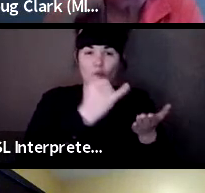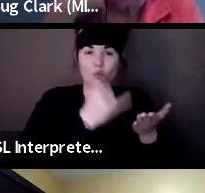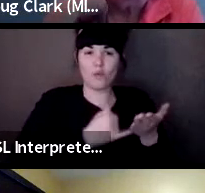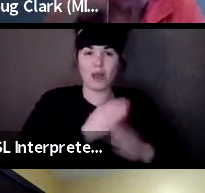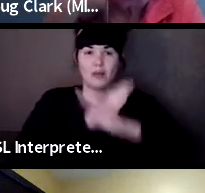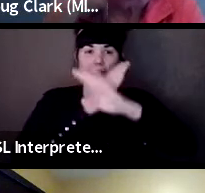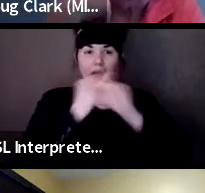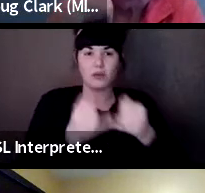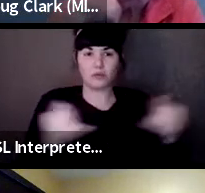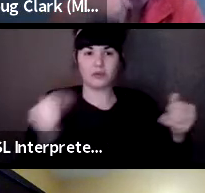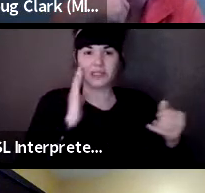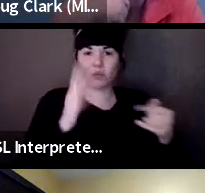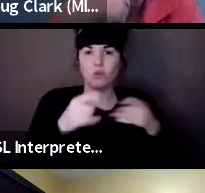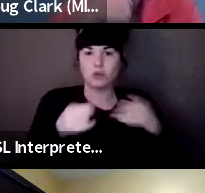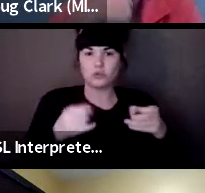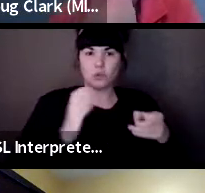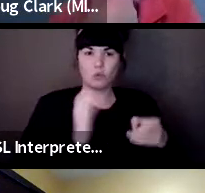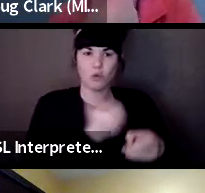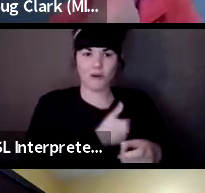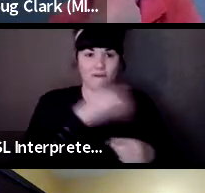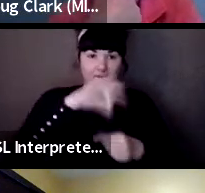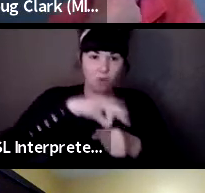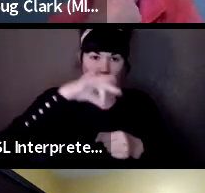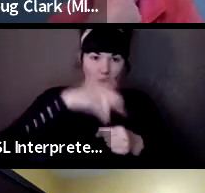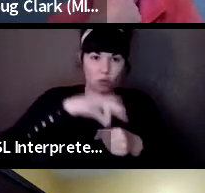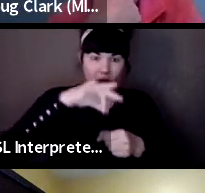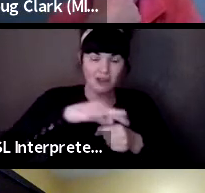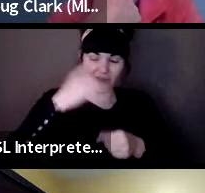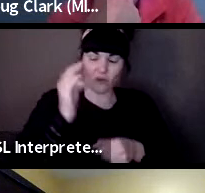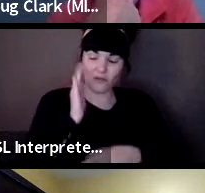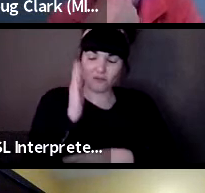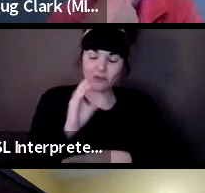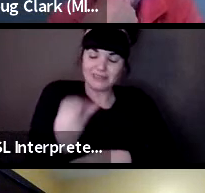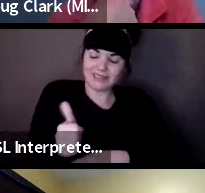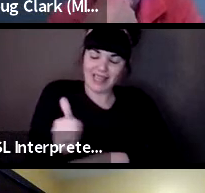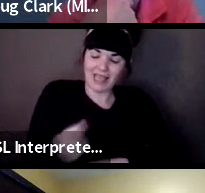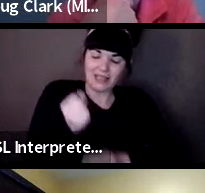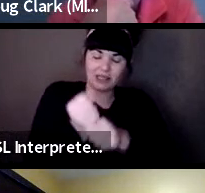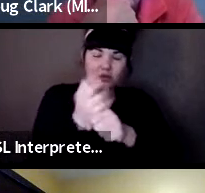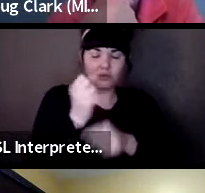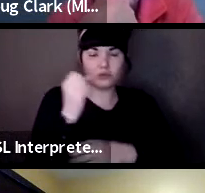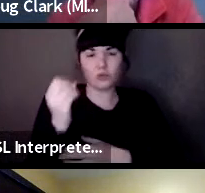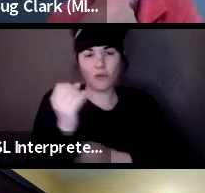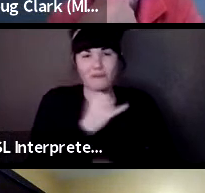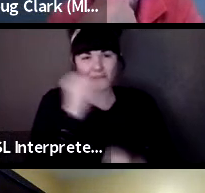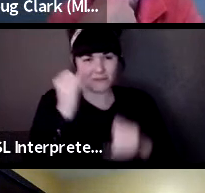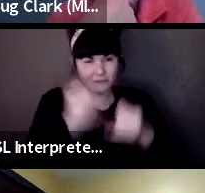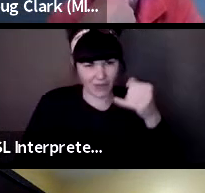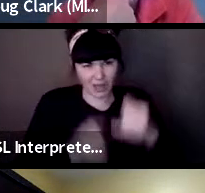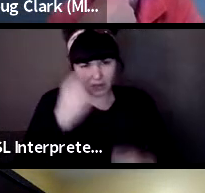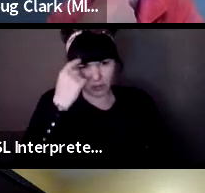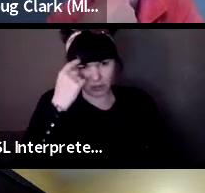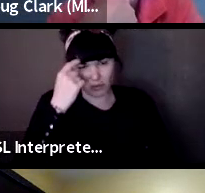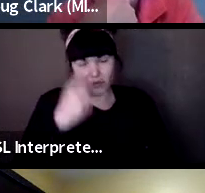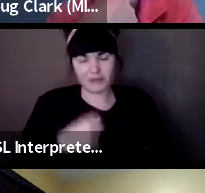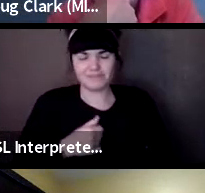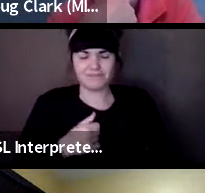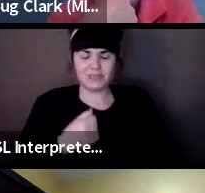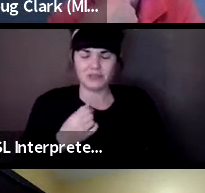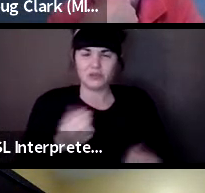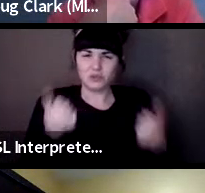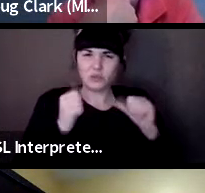next 10 years. So in final thought, please consider as much as you